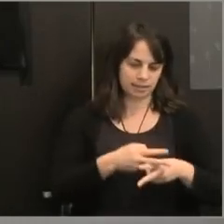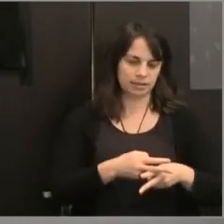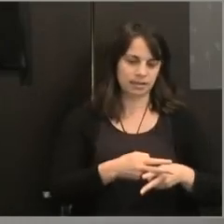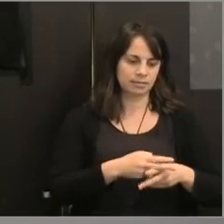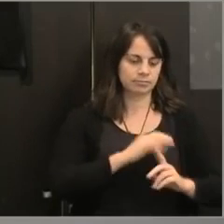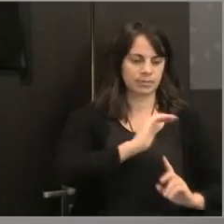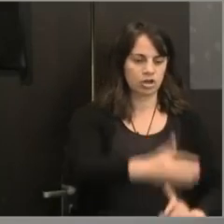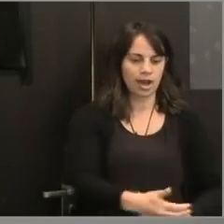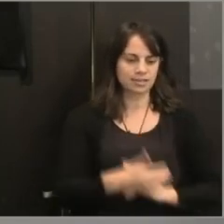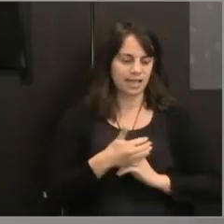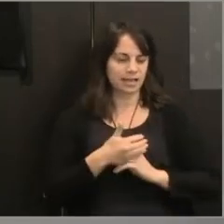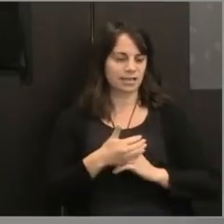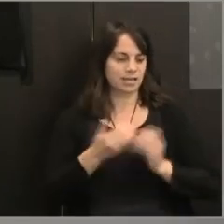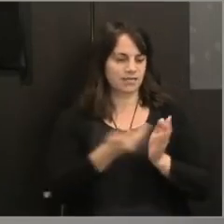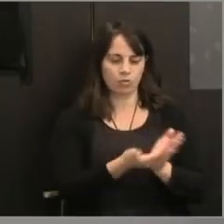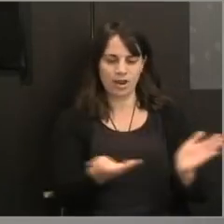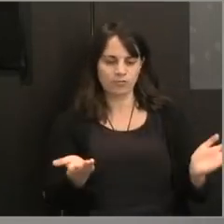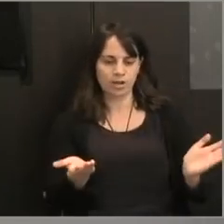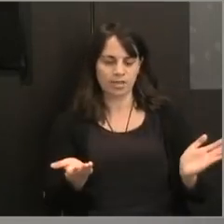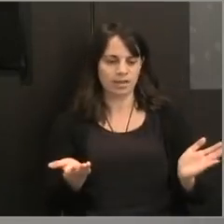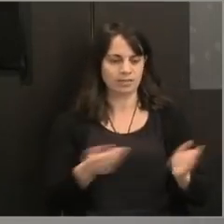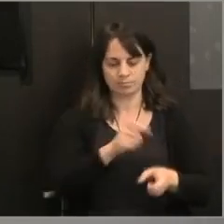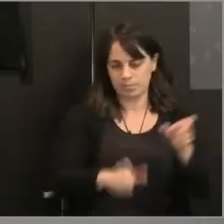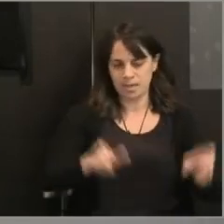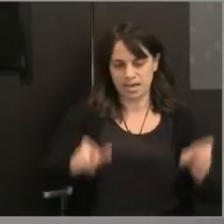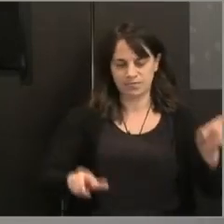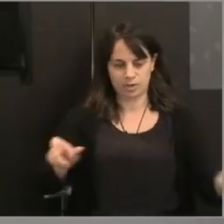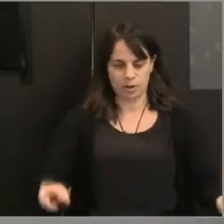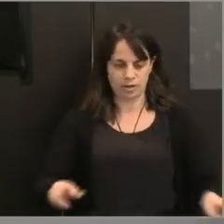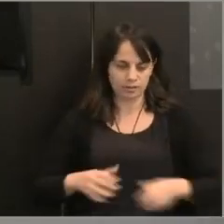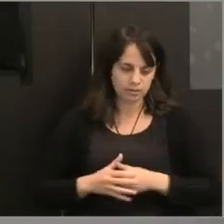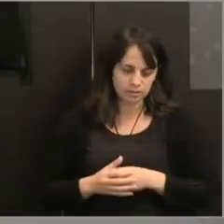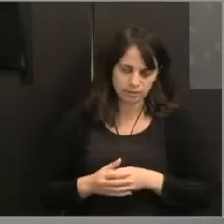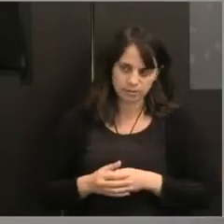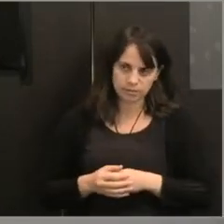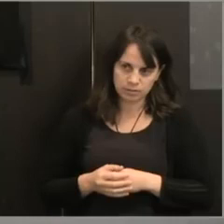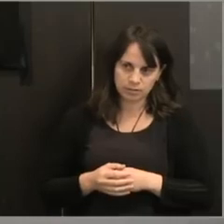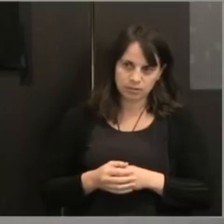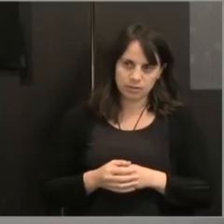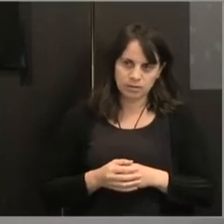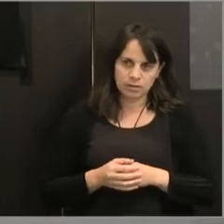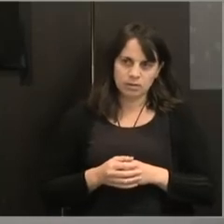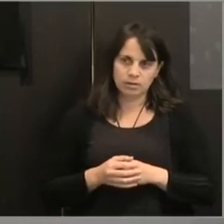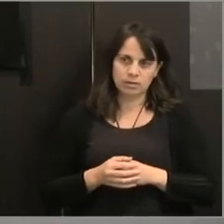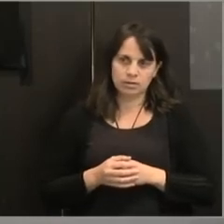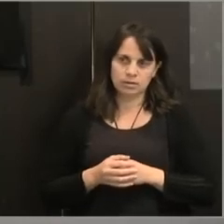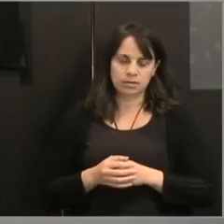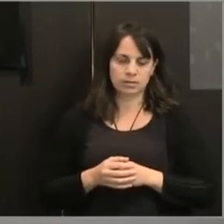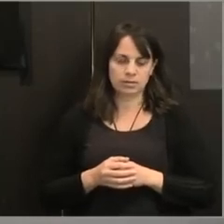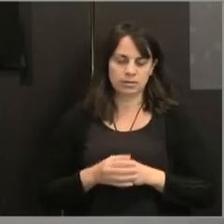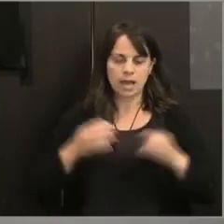for everything and everyone within the polity. B, a power to